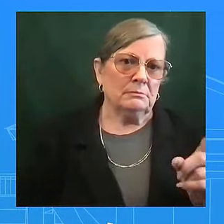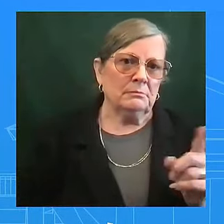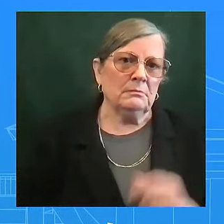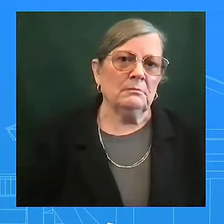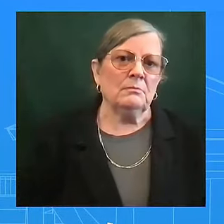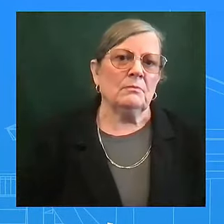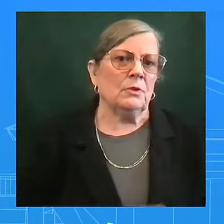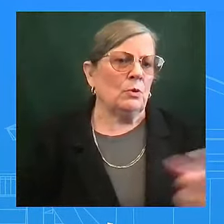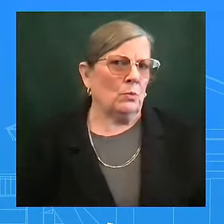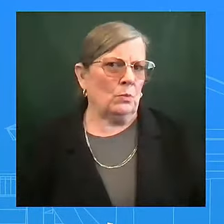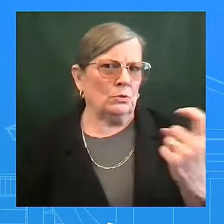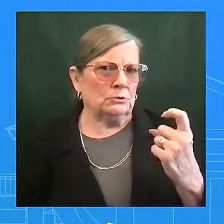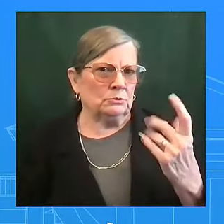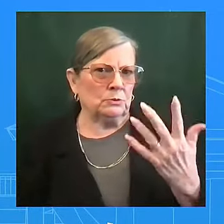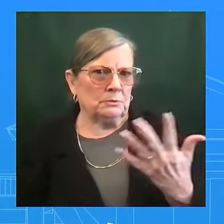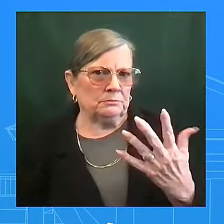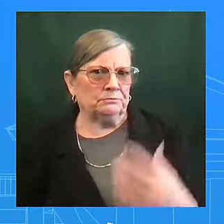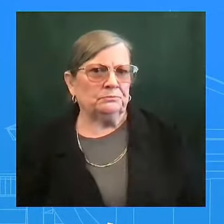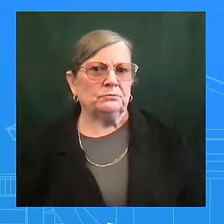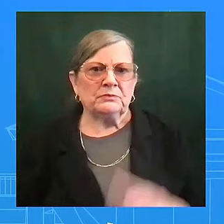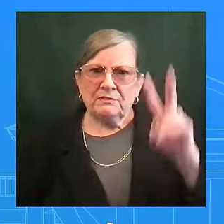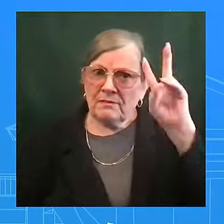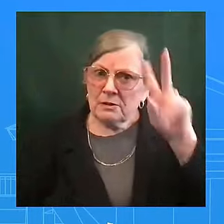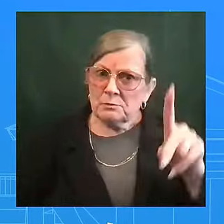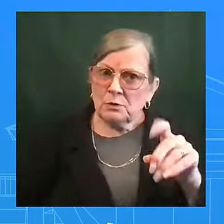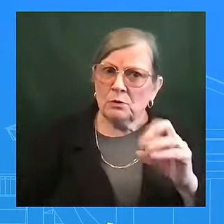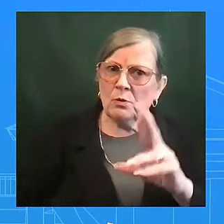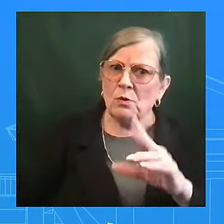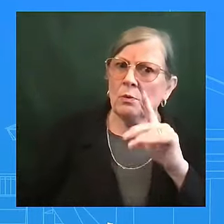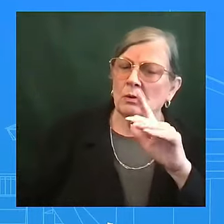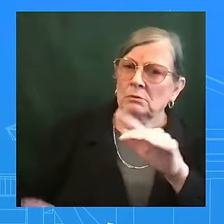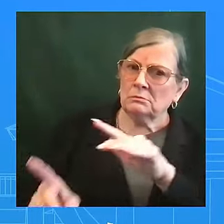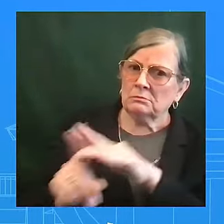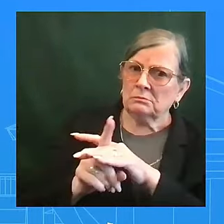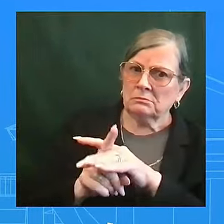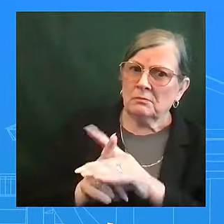this year? We'll have more to share in a couple of days. We'll have more to share.